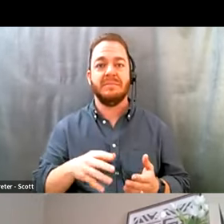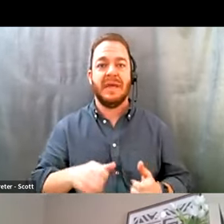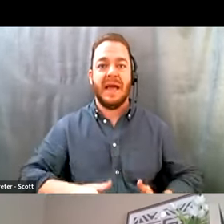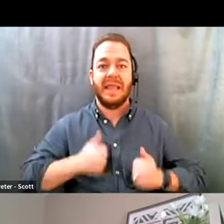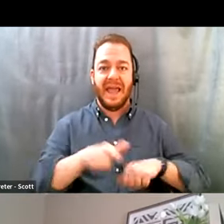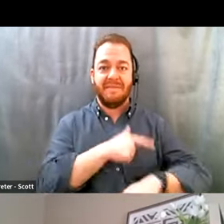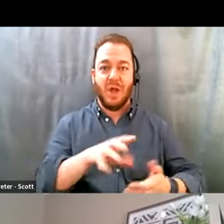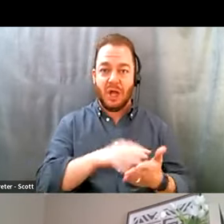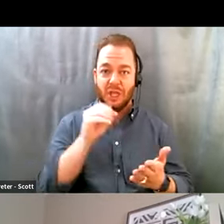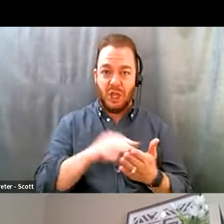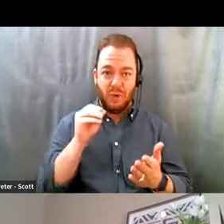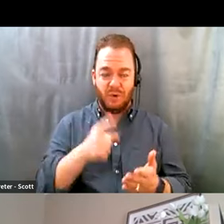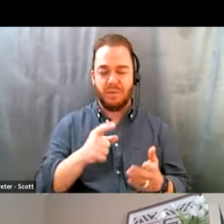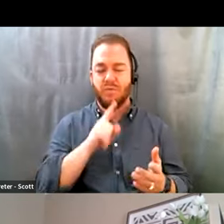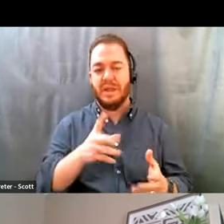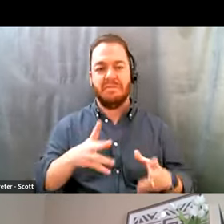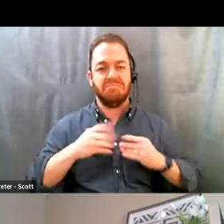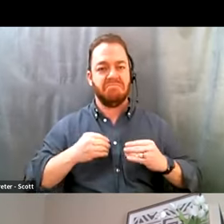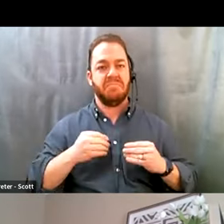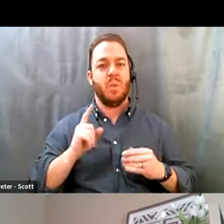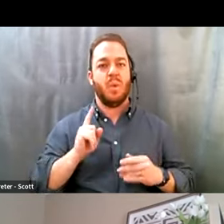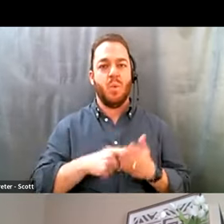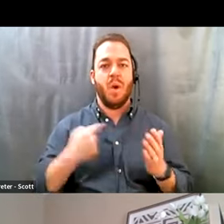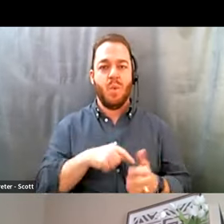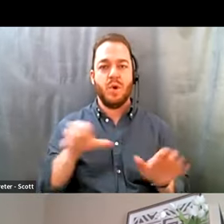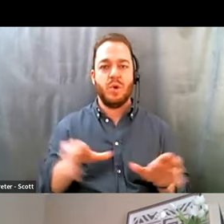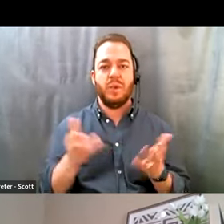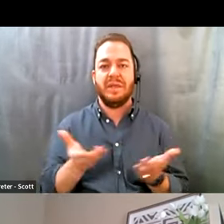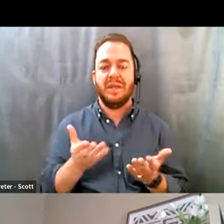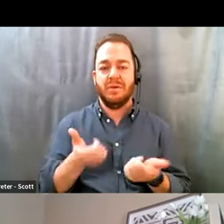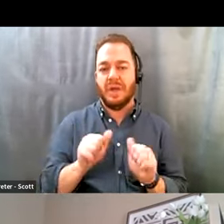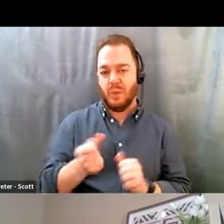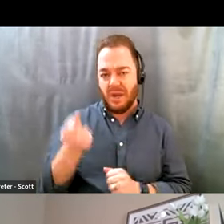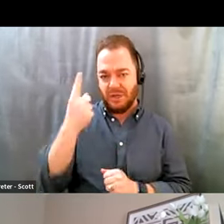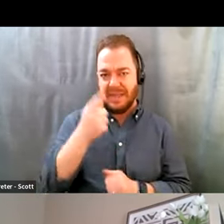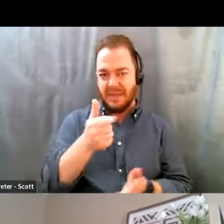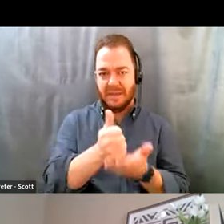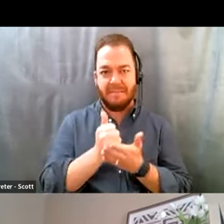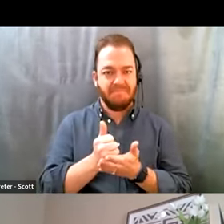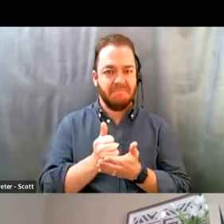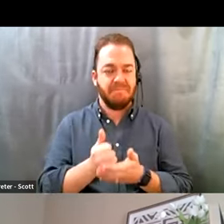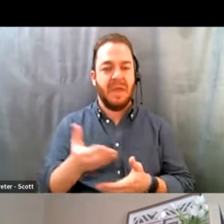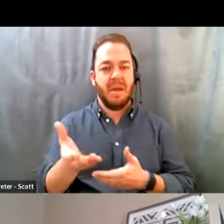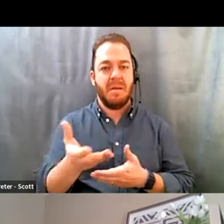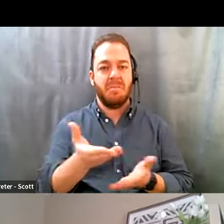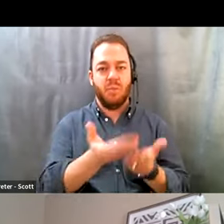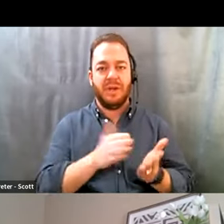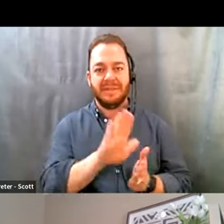he's really been embracing like what we're doing here at GapFAC and really trying to understand it so that he can bring his best talent to